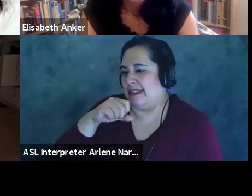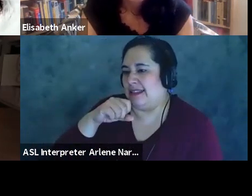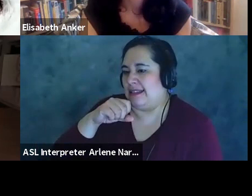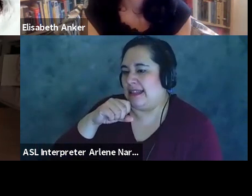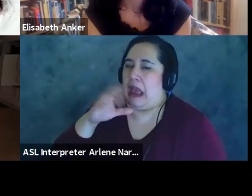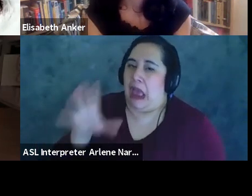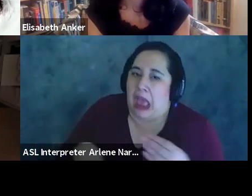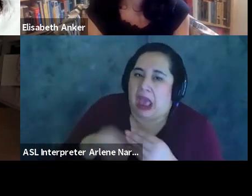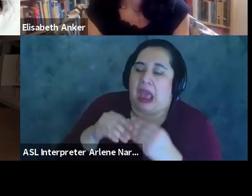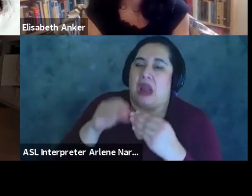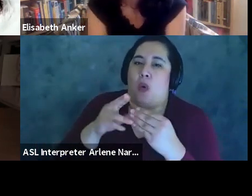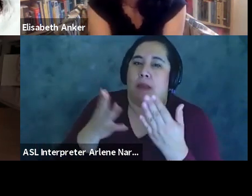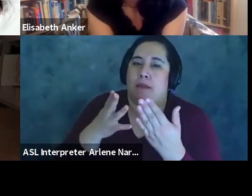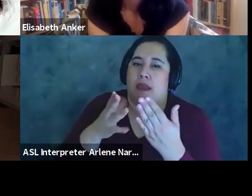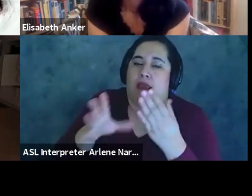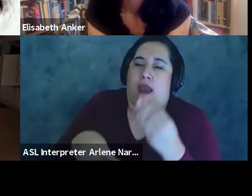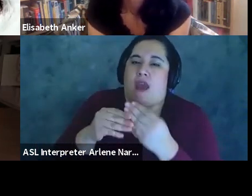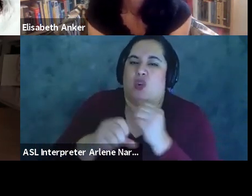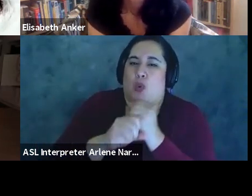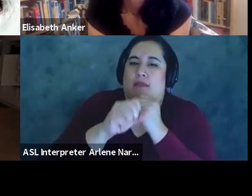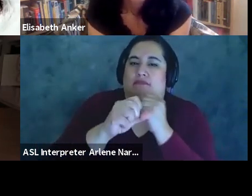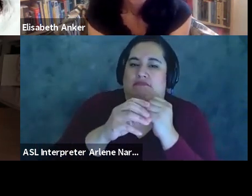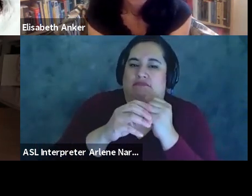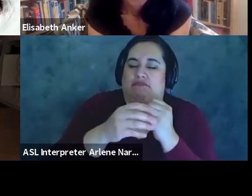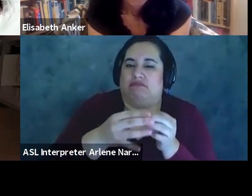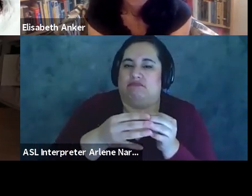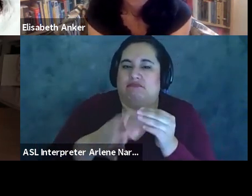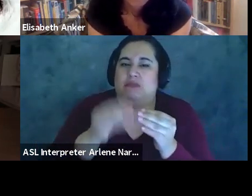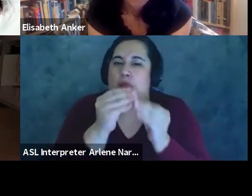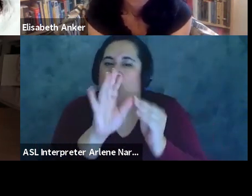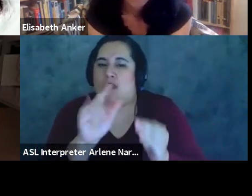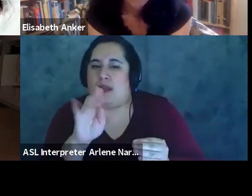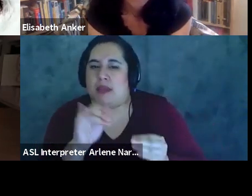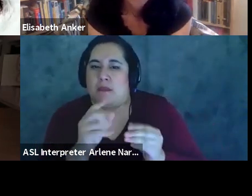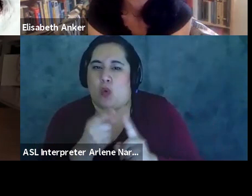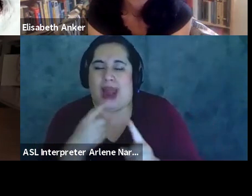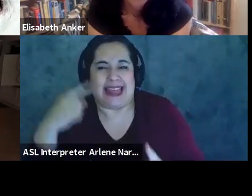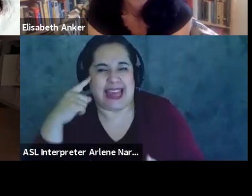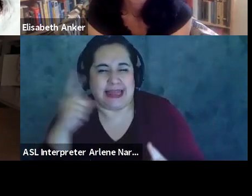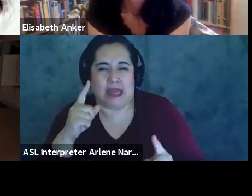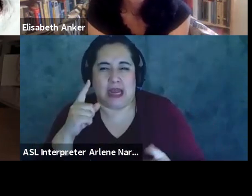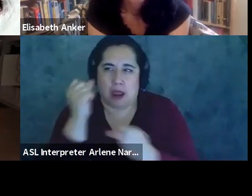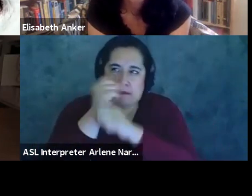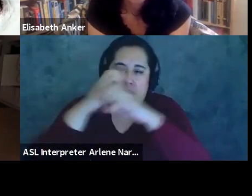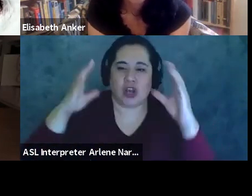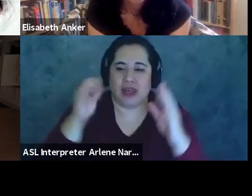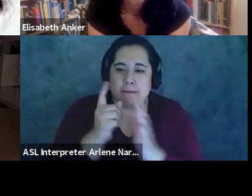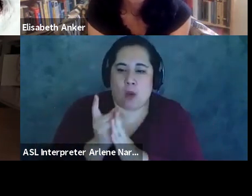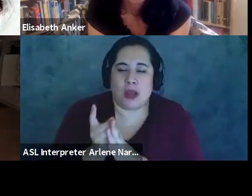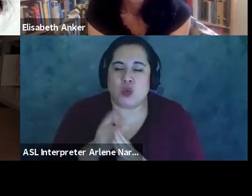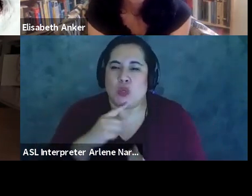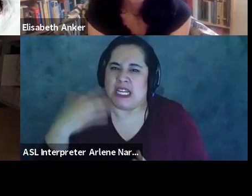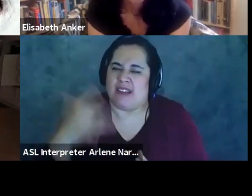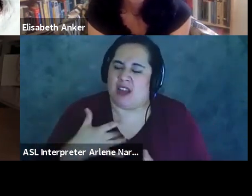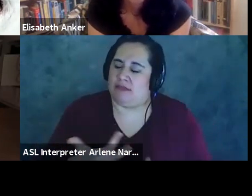add or extend Libby's point. And I think the demographic imaginary or imagination of this moment is really